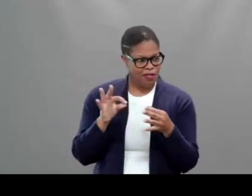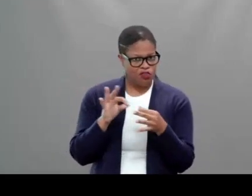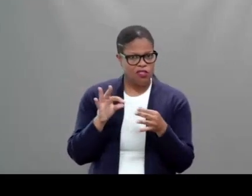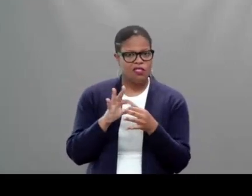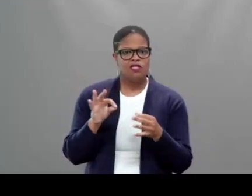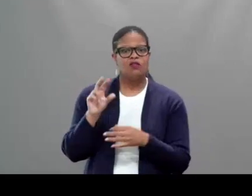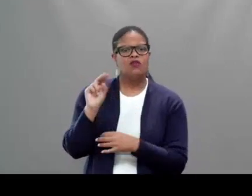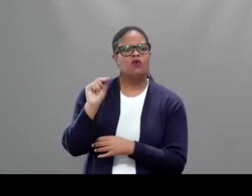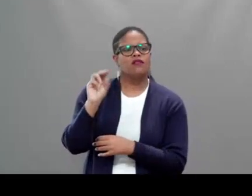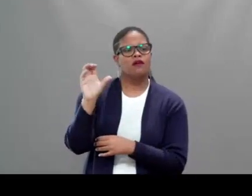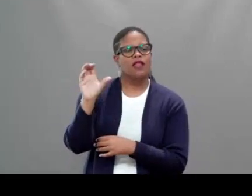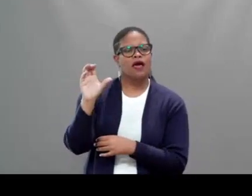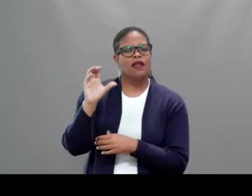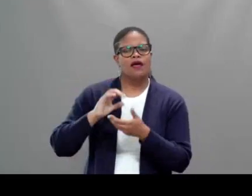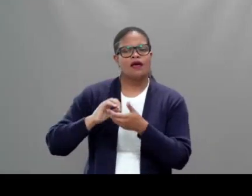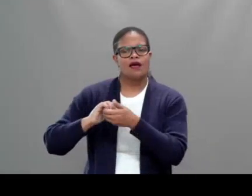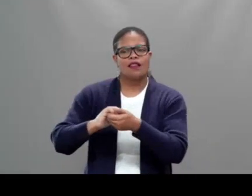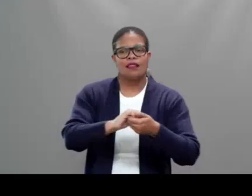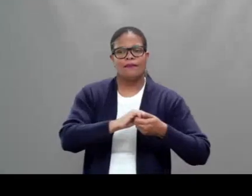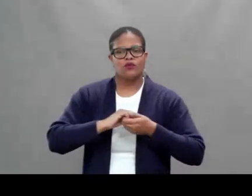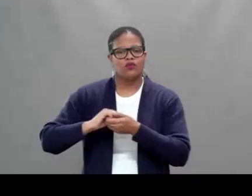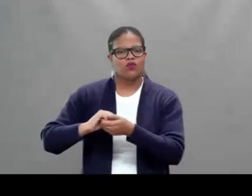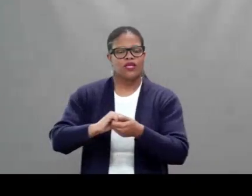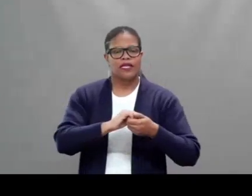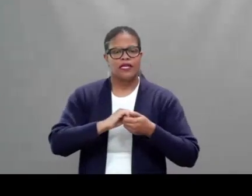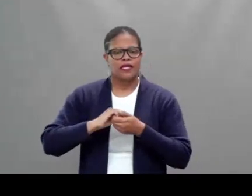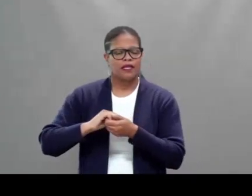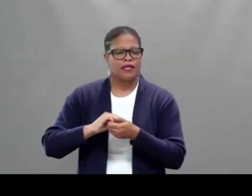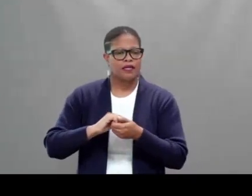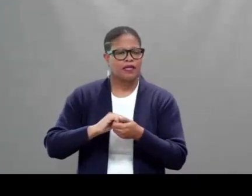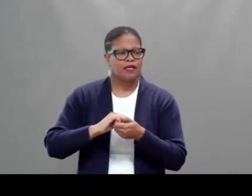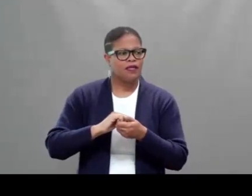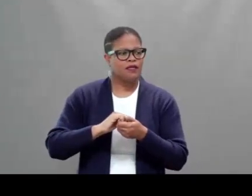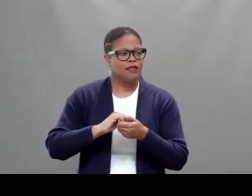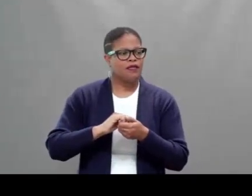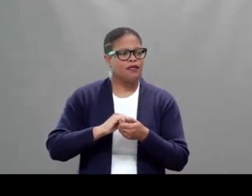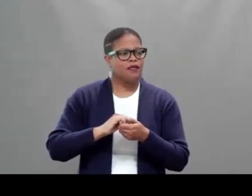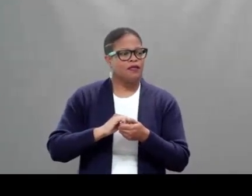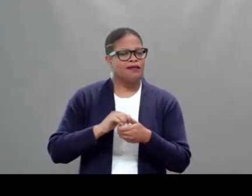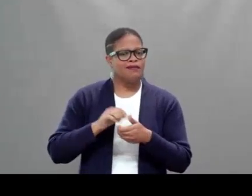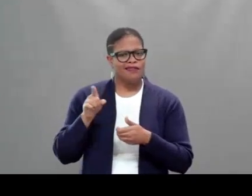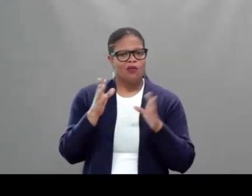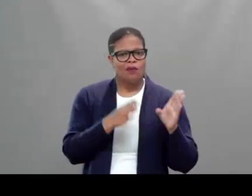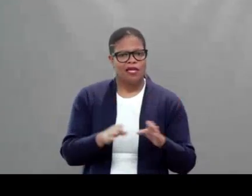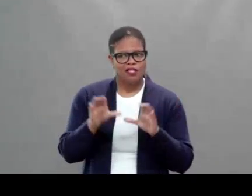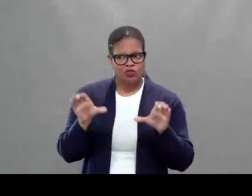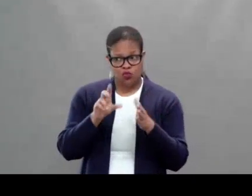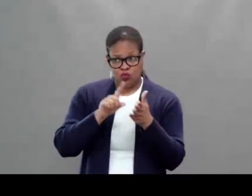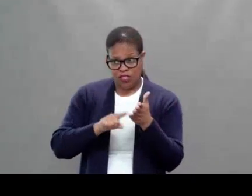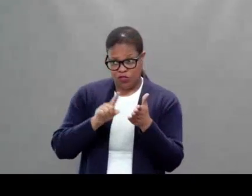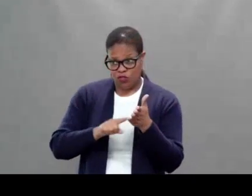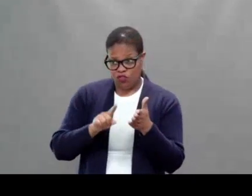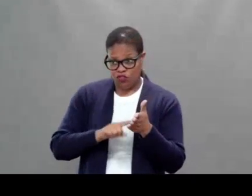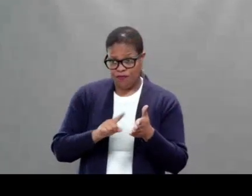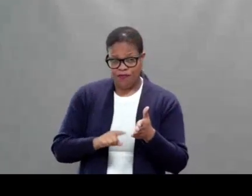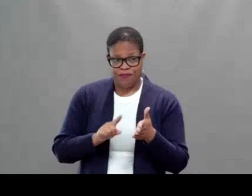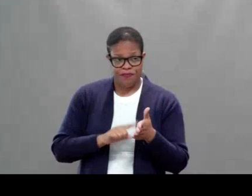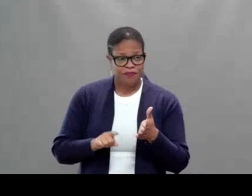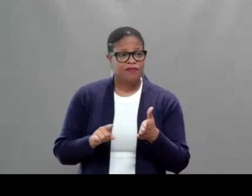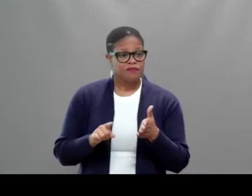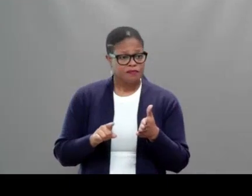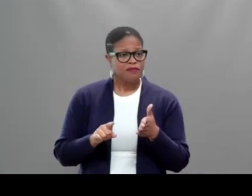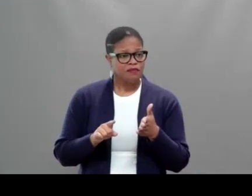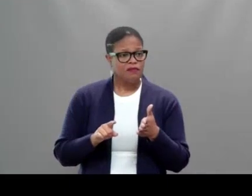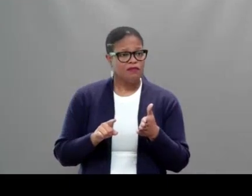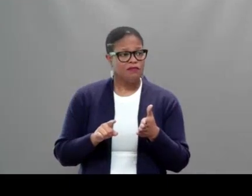was the North Carolina Collaboratory that was going to be doing some research. And so